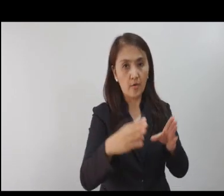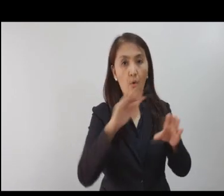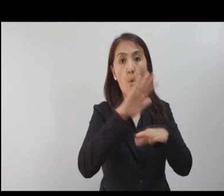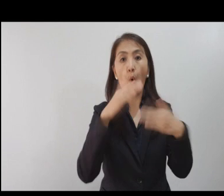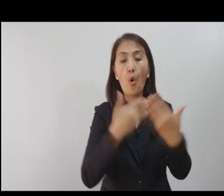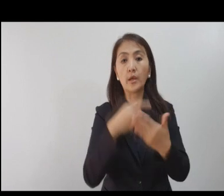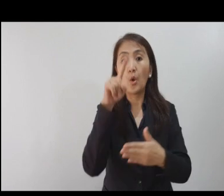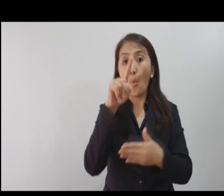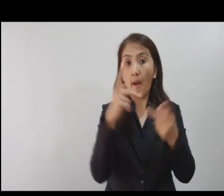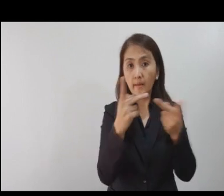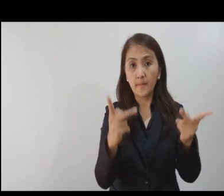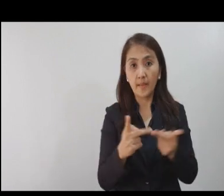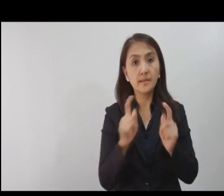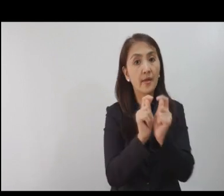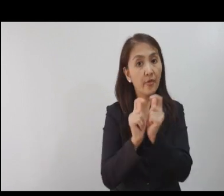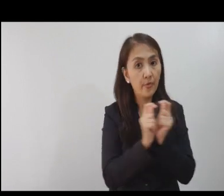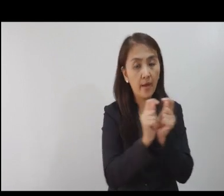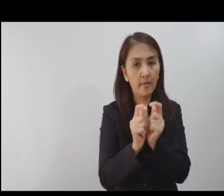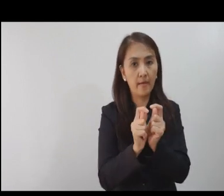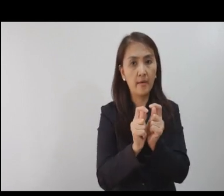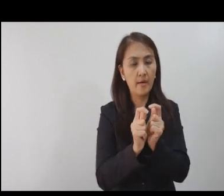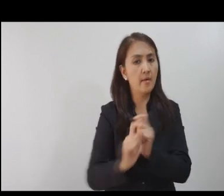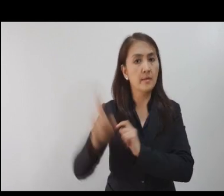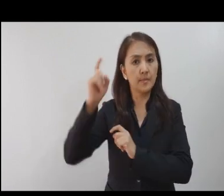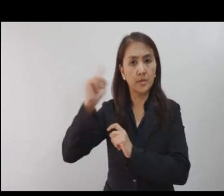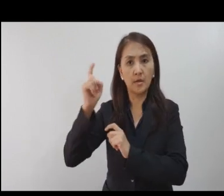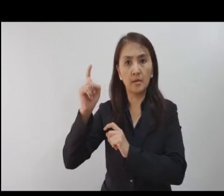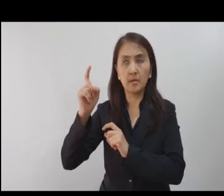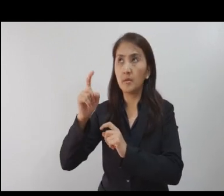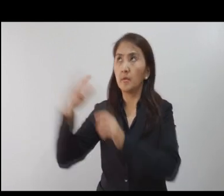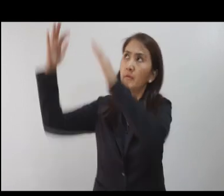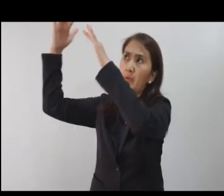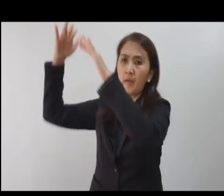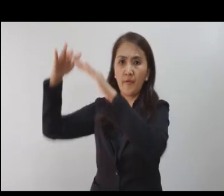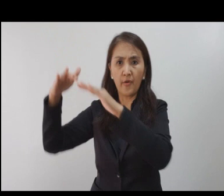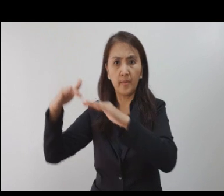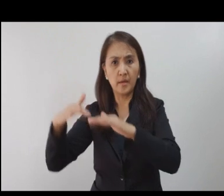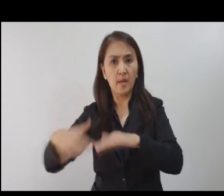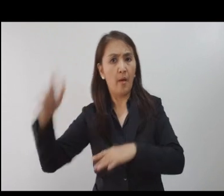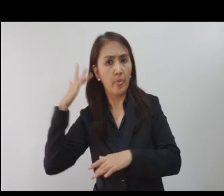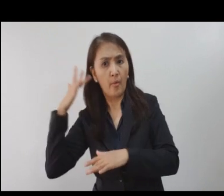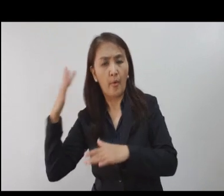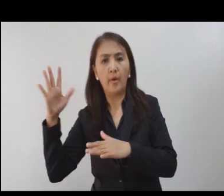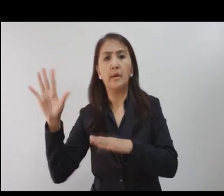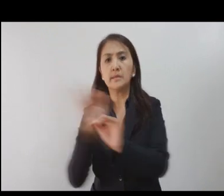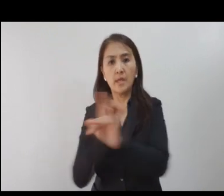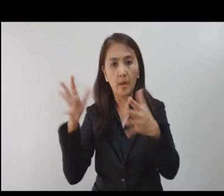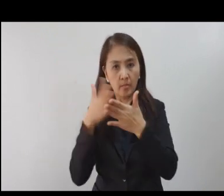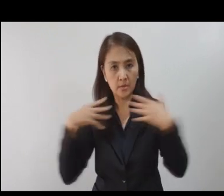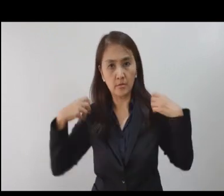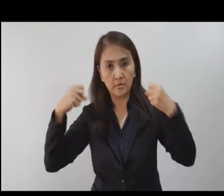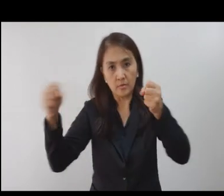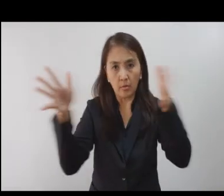the disciples were all in one place together. And suddenly, there came from the sky a noise